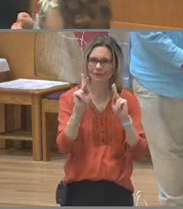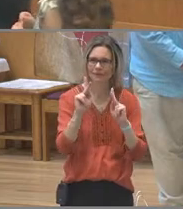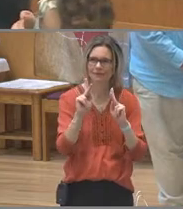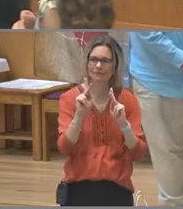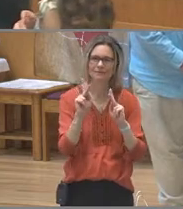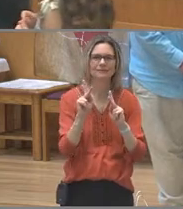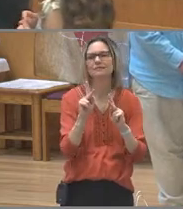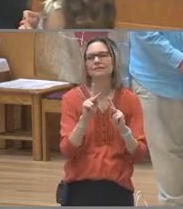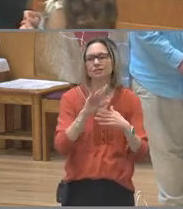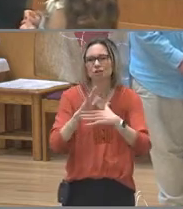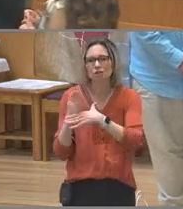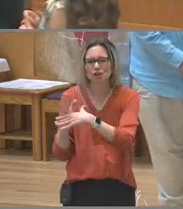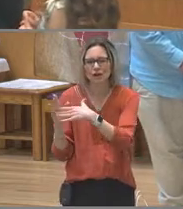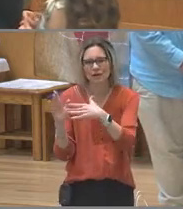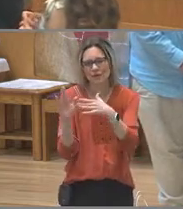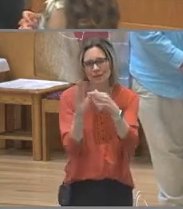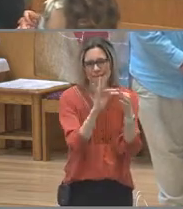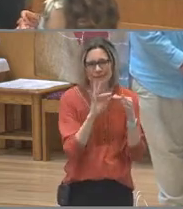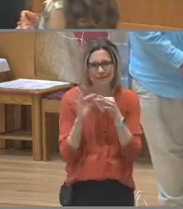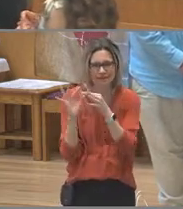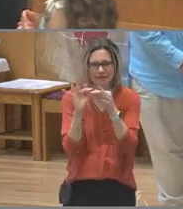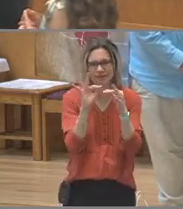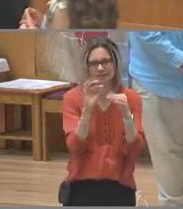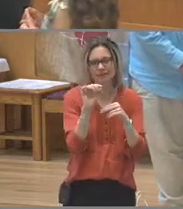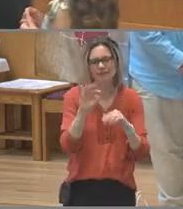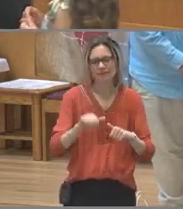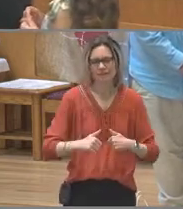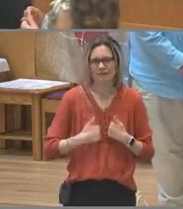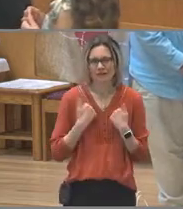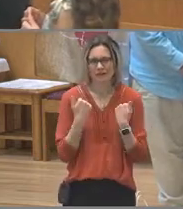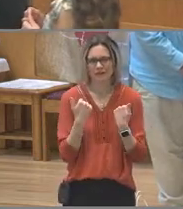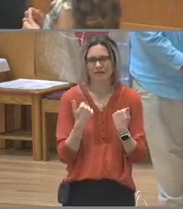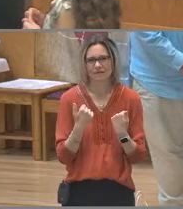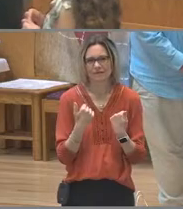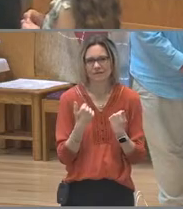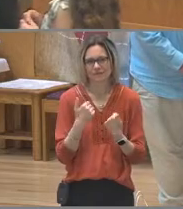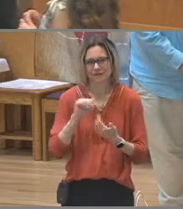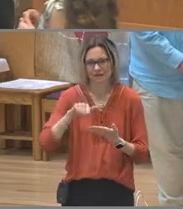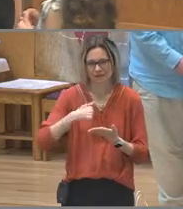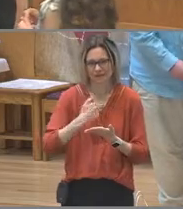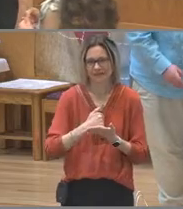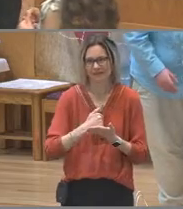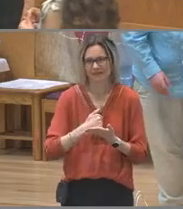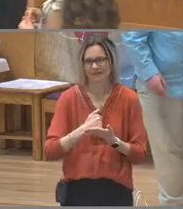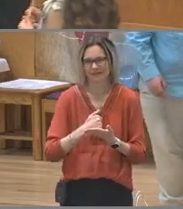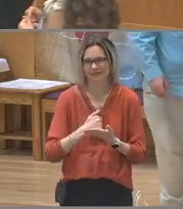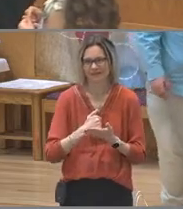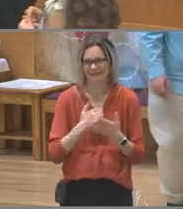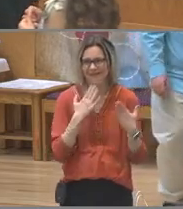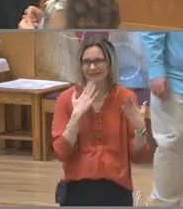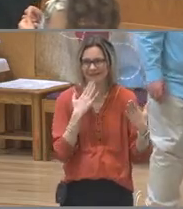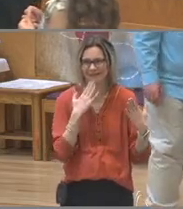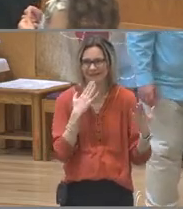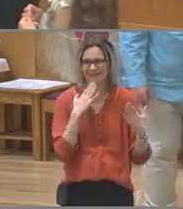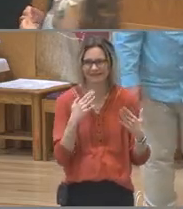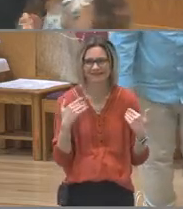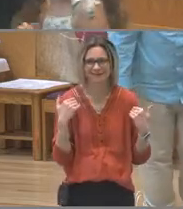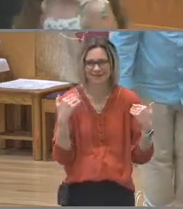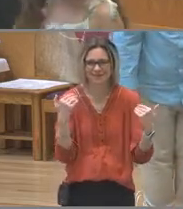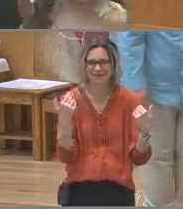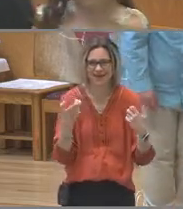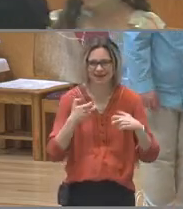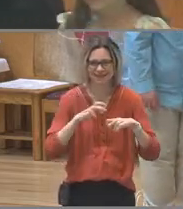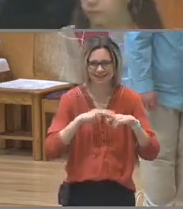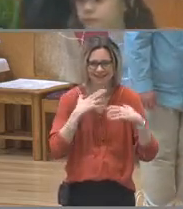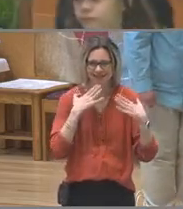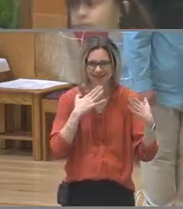the message of life. Amen. Thank you. Let's go back to our seats,